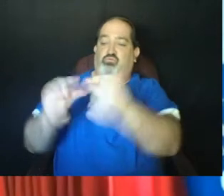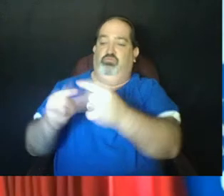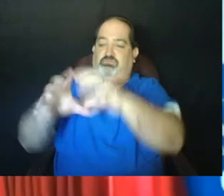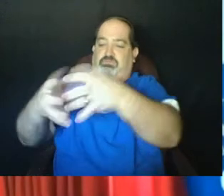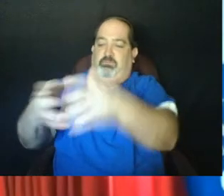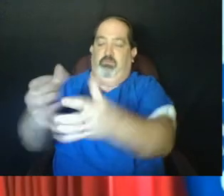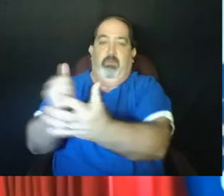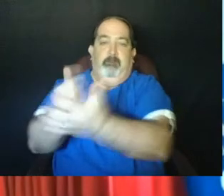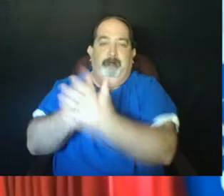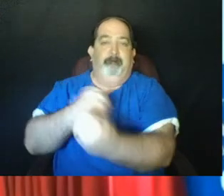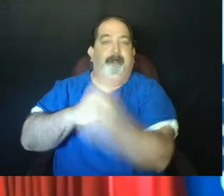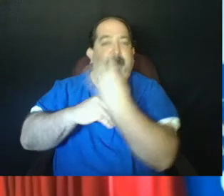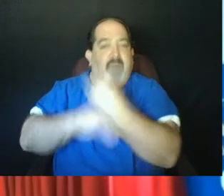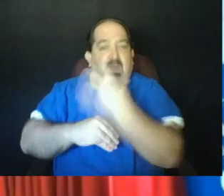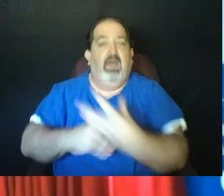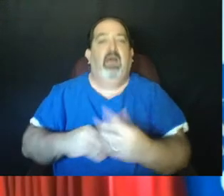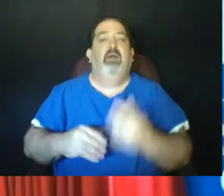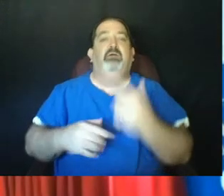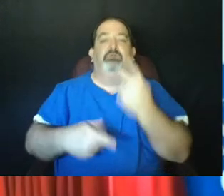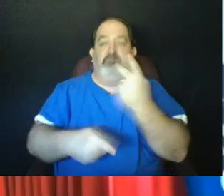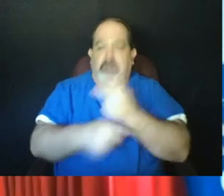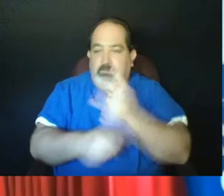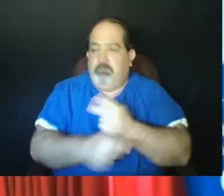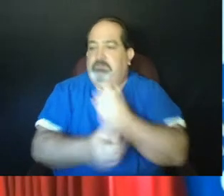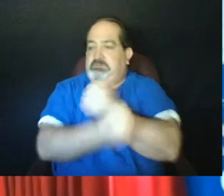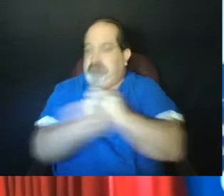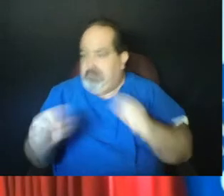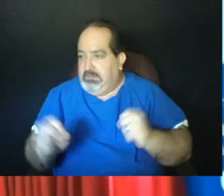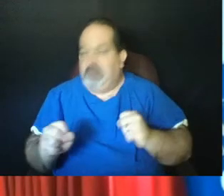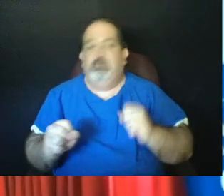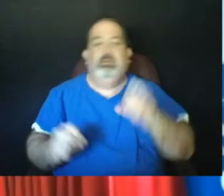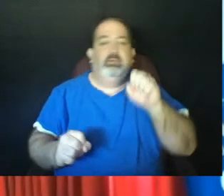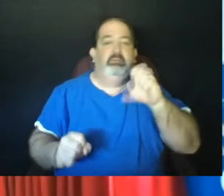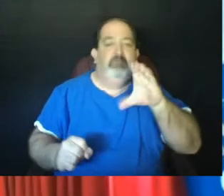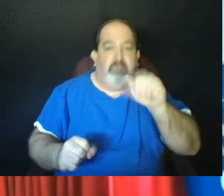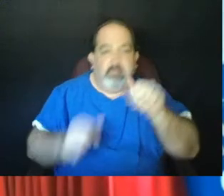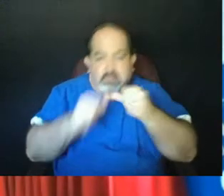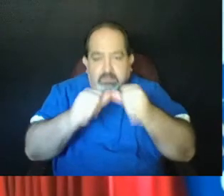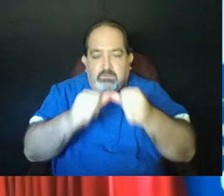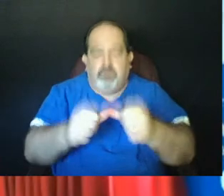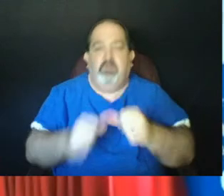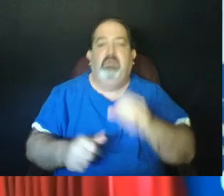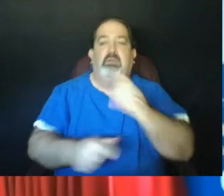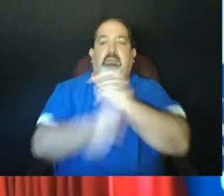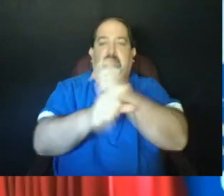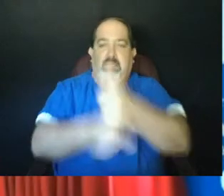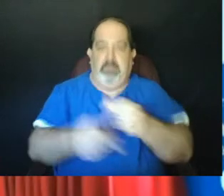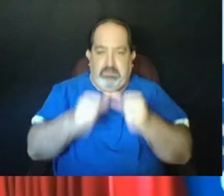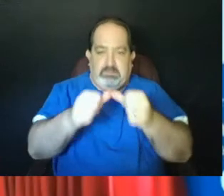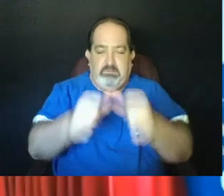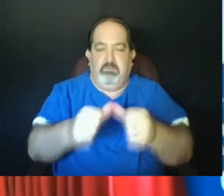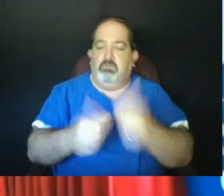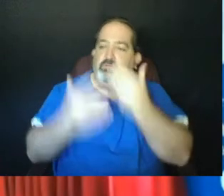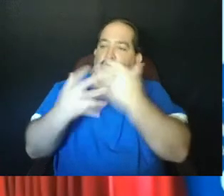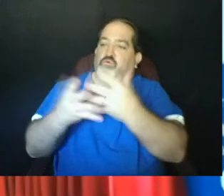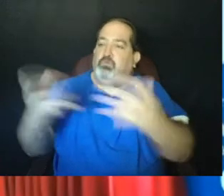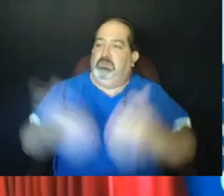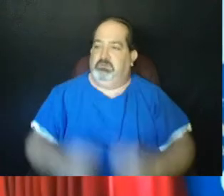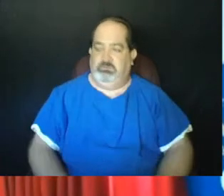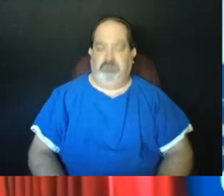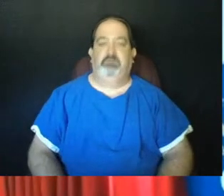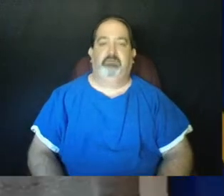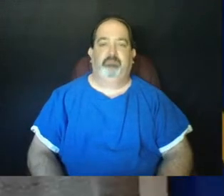to advise me, to help try to keep us all safe, to help keep the SCA going, and to help keep Caid alive. I cannot thank them enough.